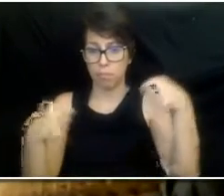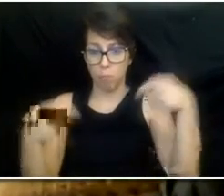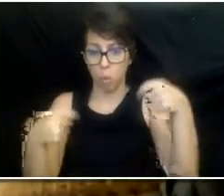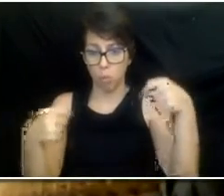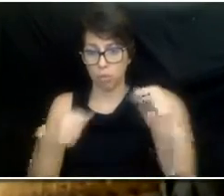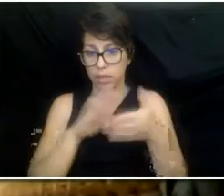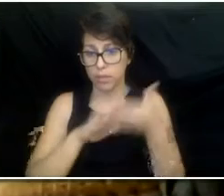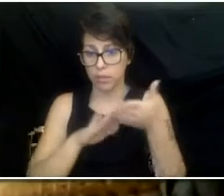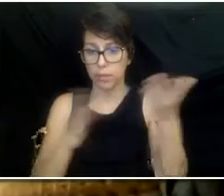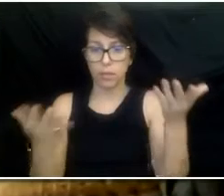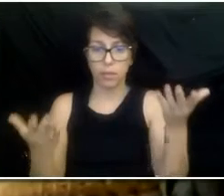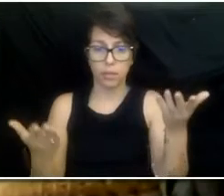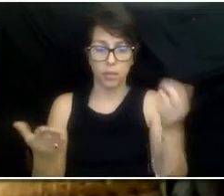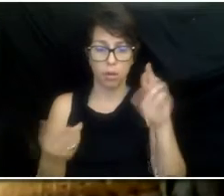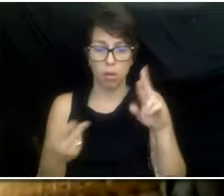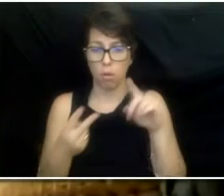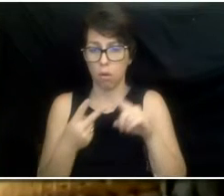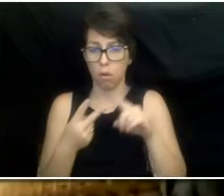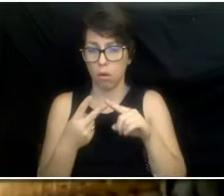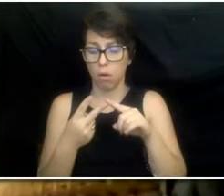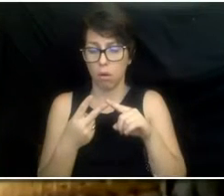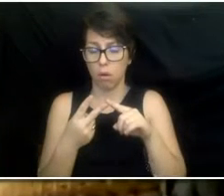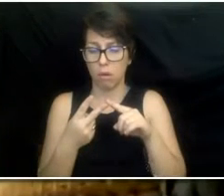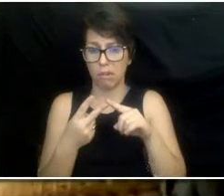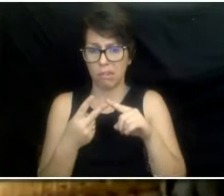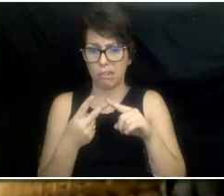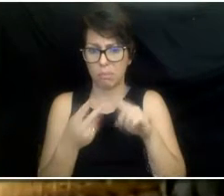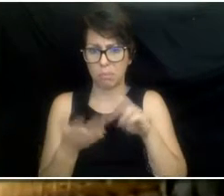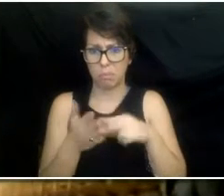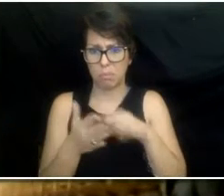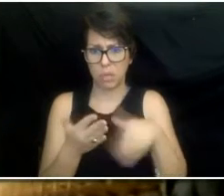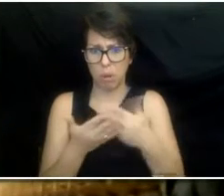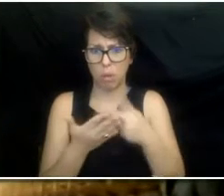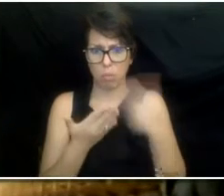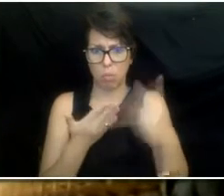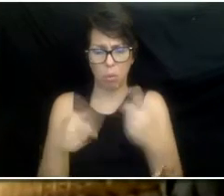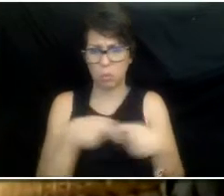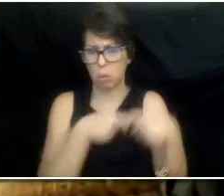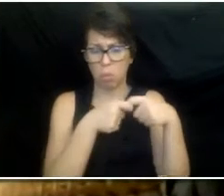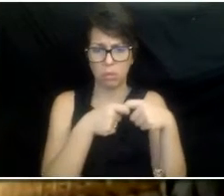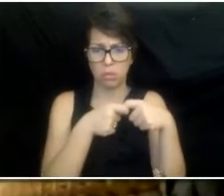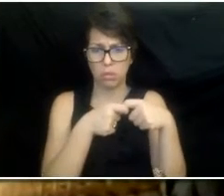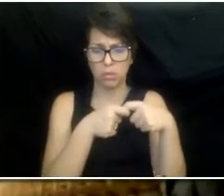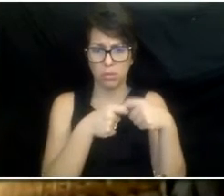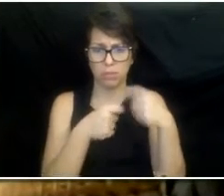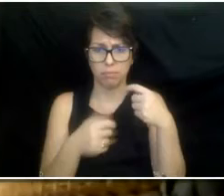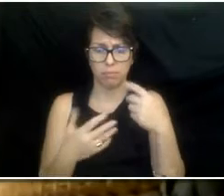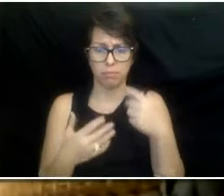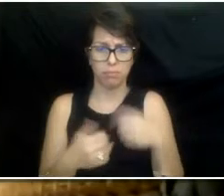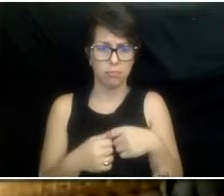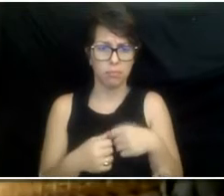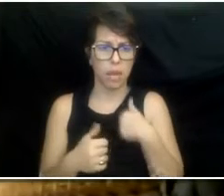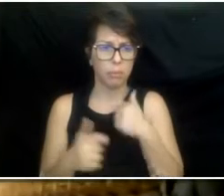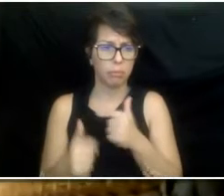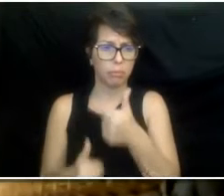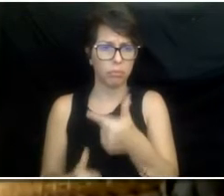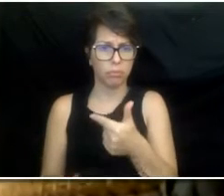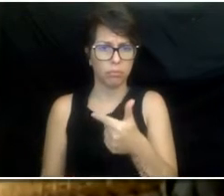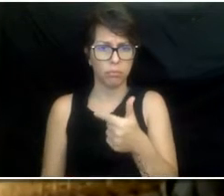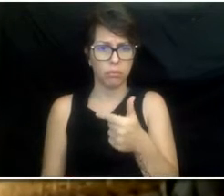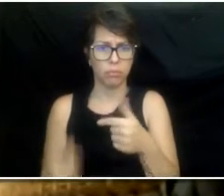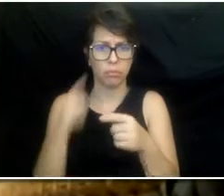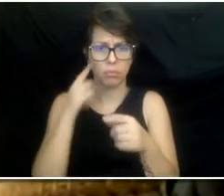in the council a law prohibiting um making it a crime uh for people to engage in revenge porn and I've